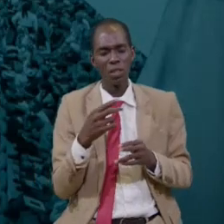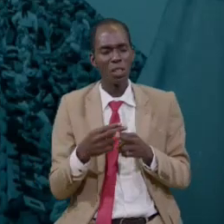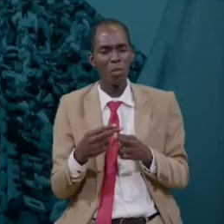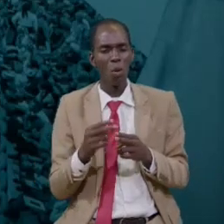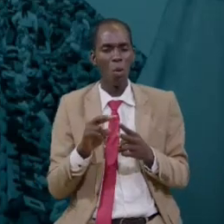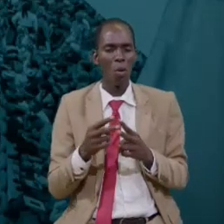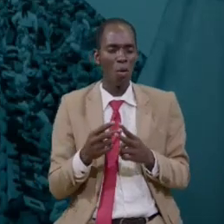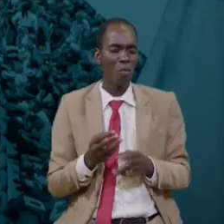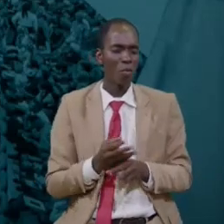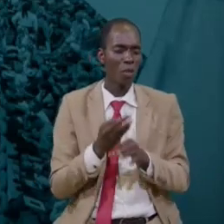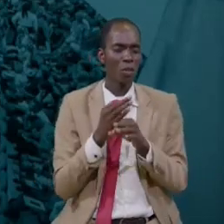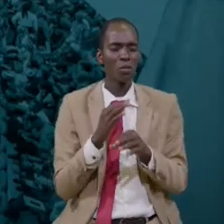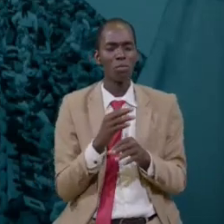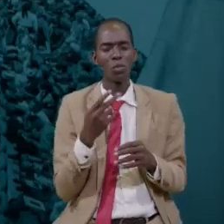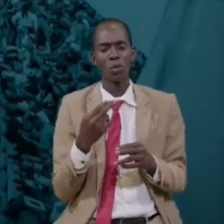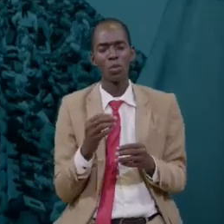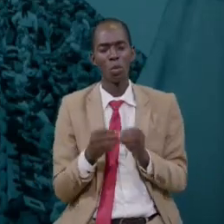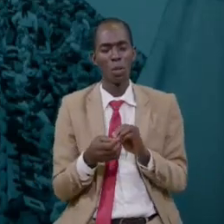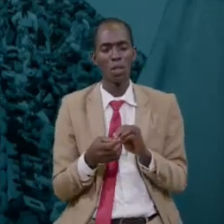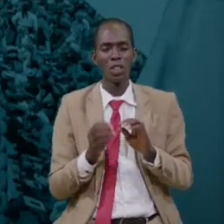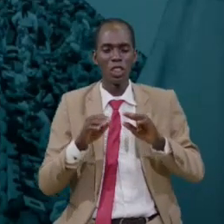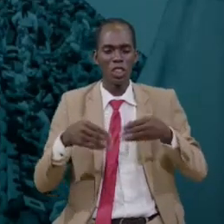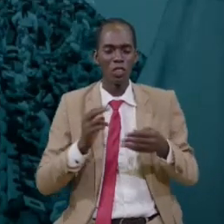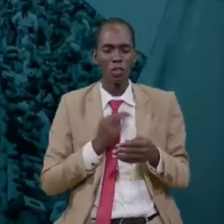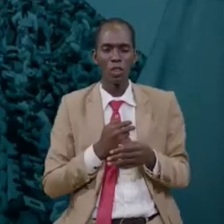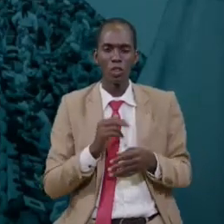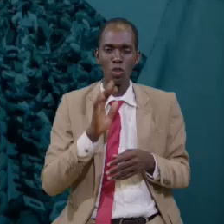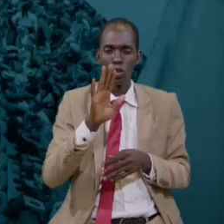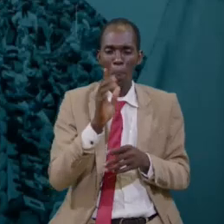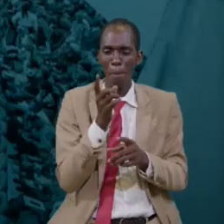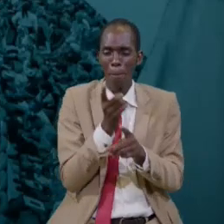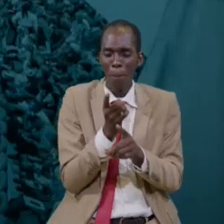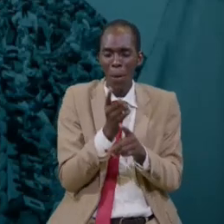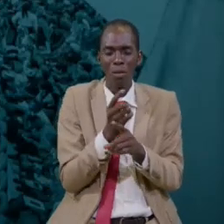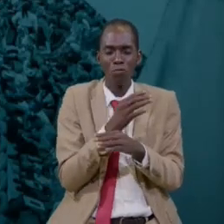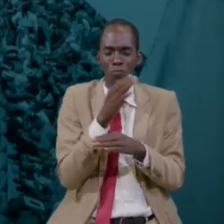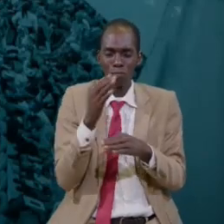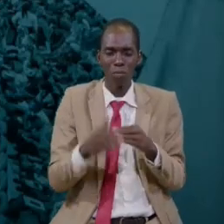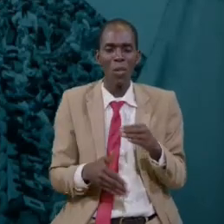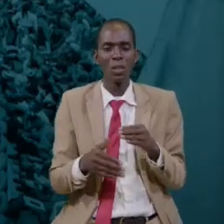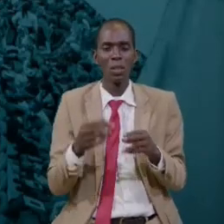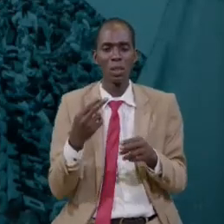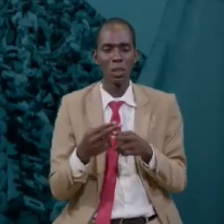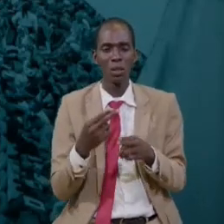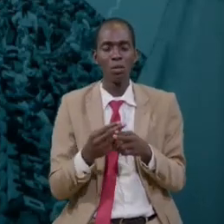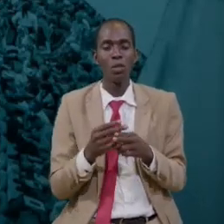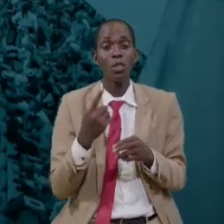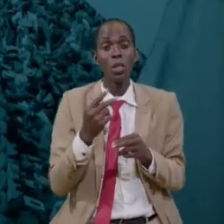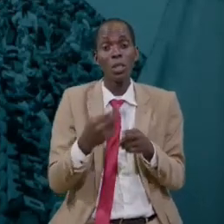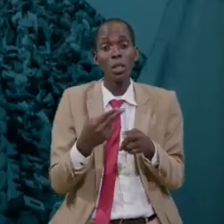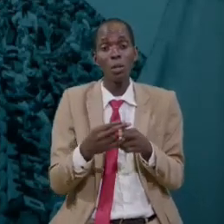your correct names or your popular names, the names that when we call it where you are